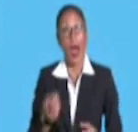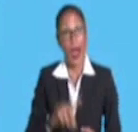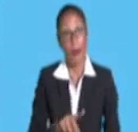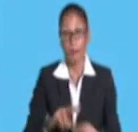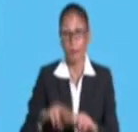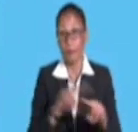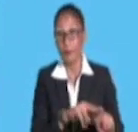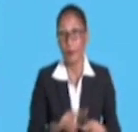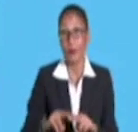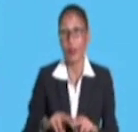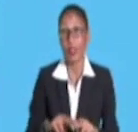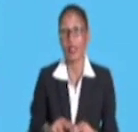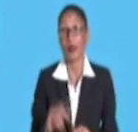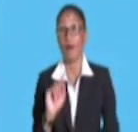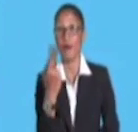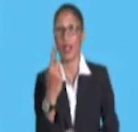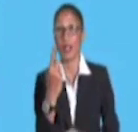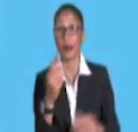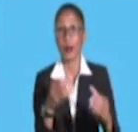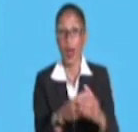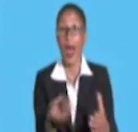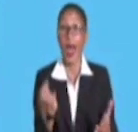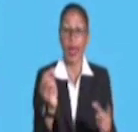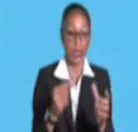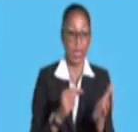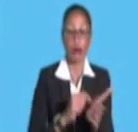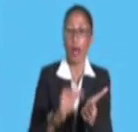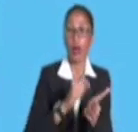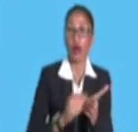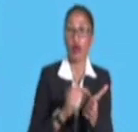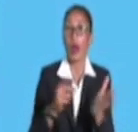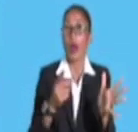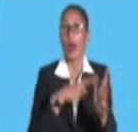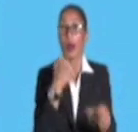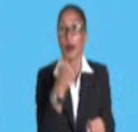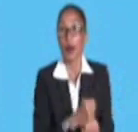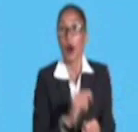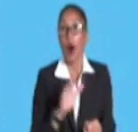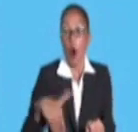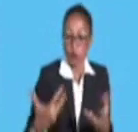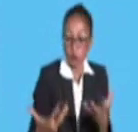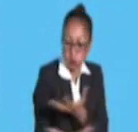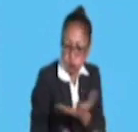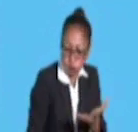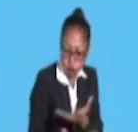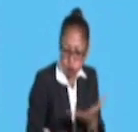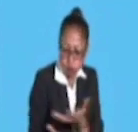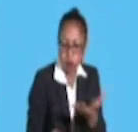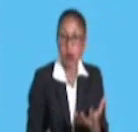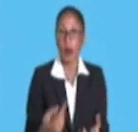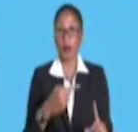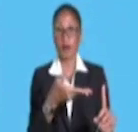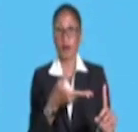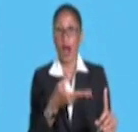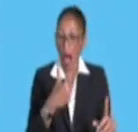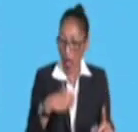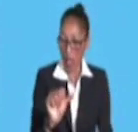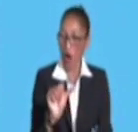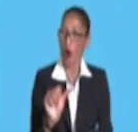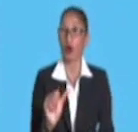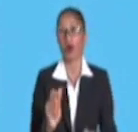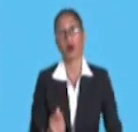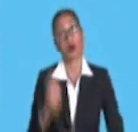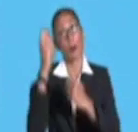Fiji First Movement General Secretary, Honorable Ayaz Sayed Qayyum, for confiding in me and allowing me to stand again in the